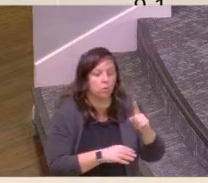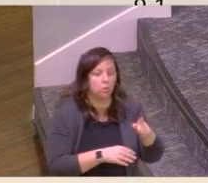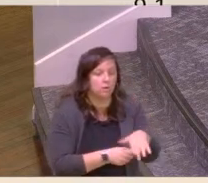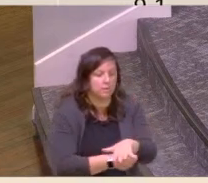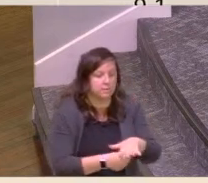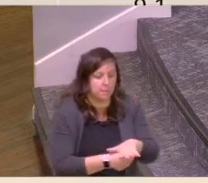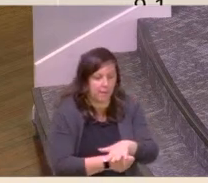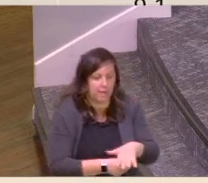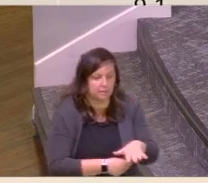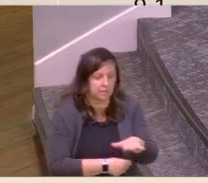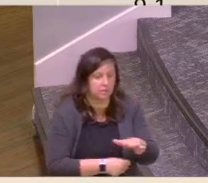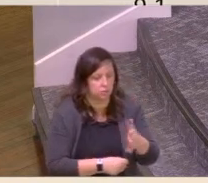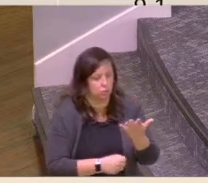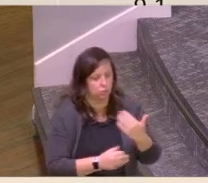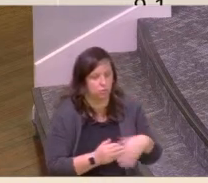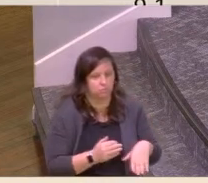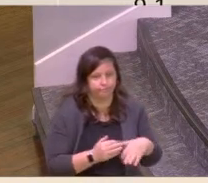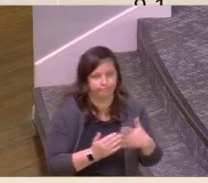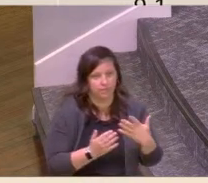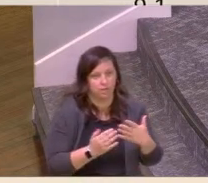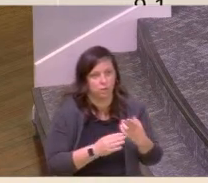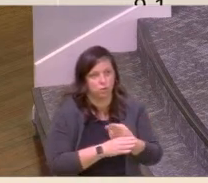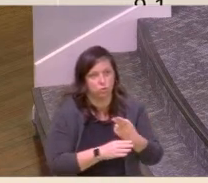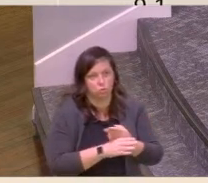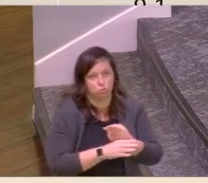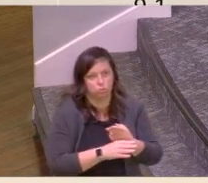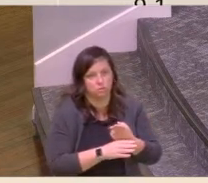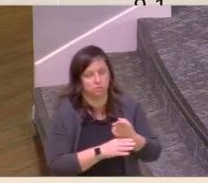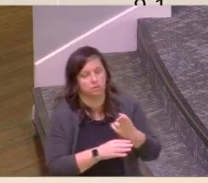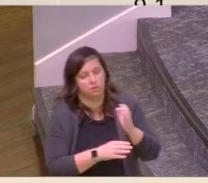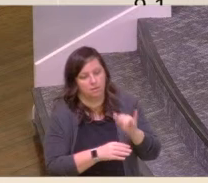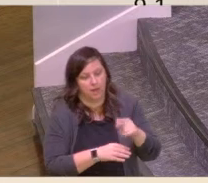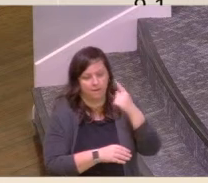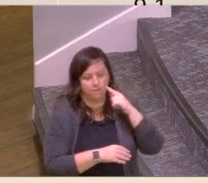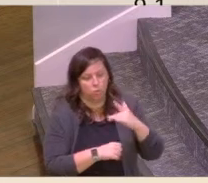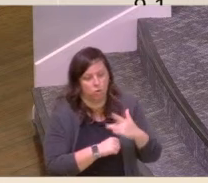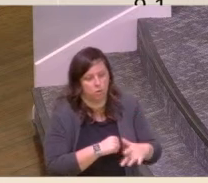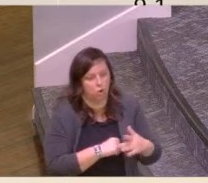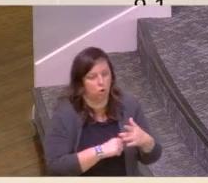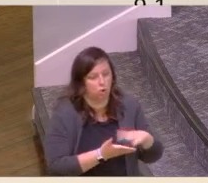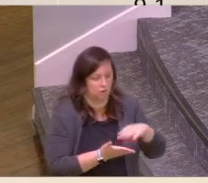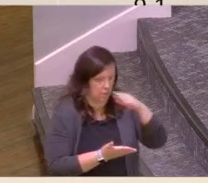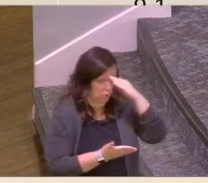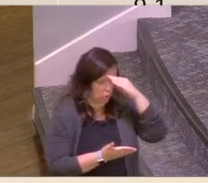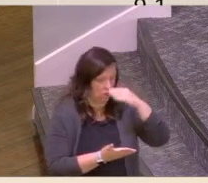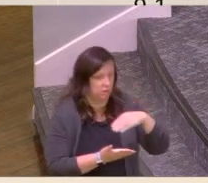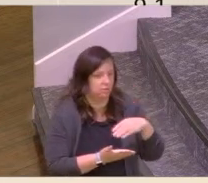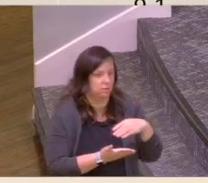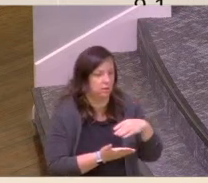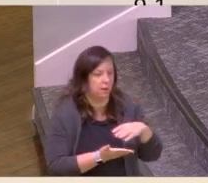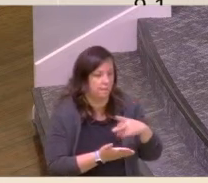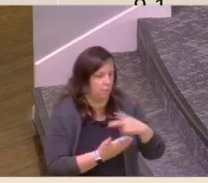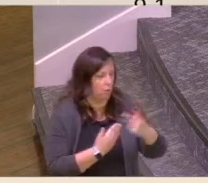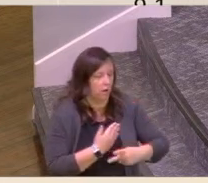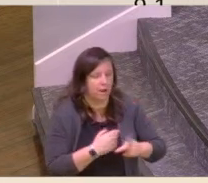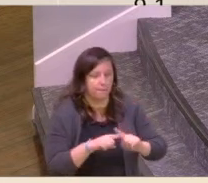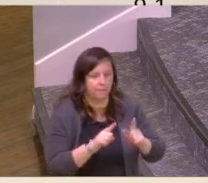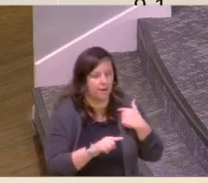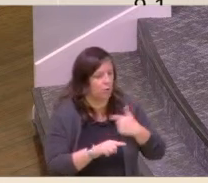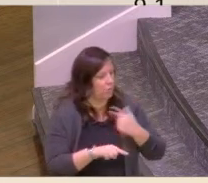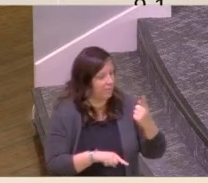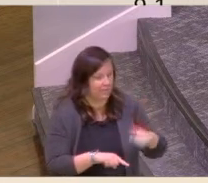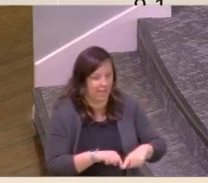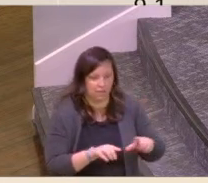Head Start program. And in doing that, we can't do that with the three building concept. So I will not make